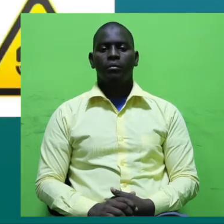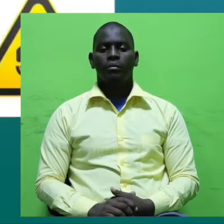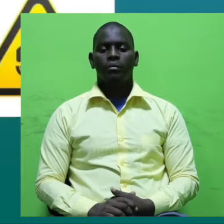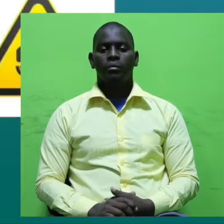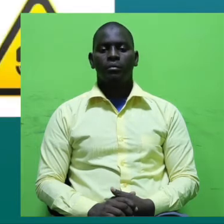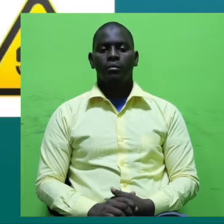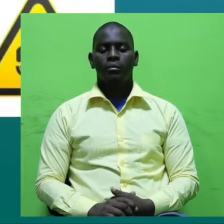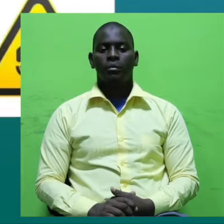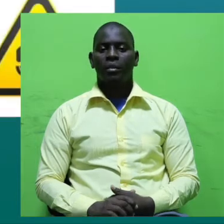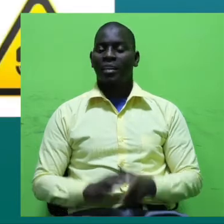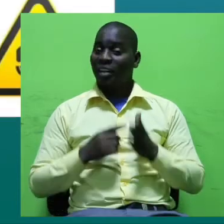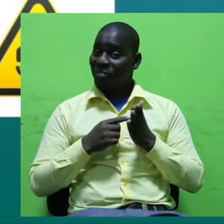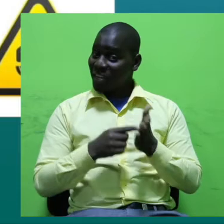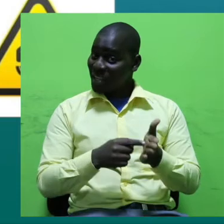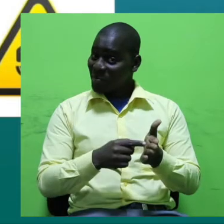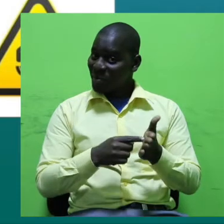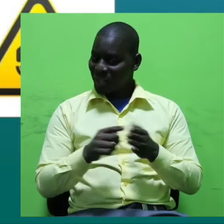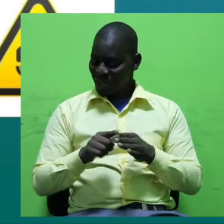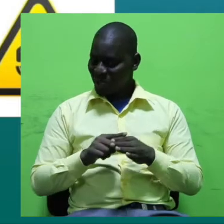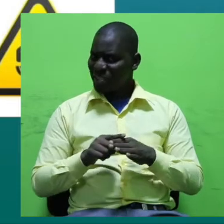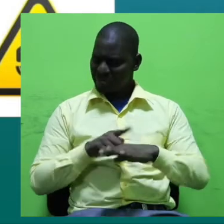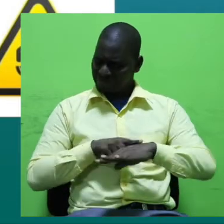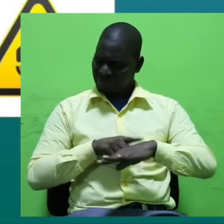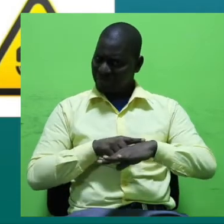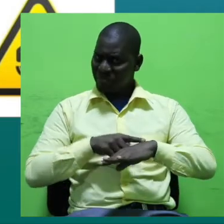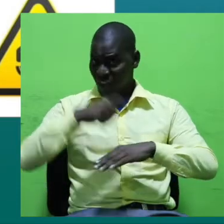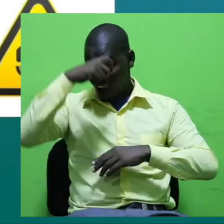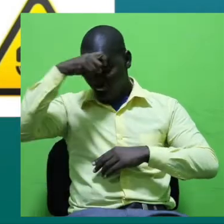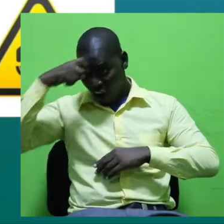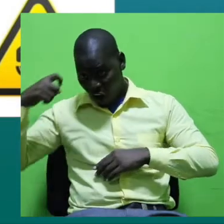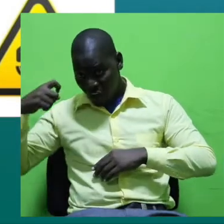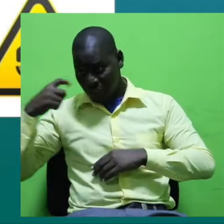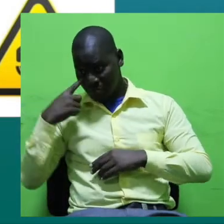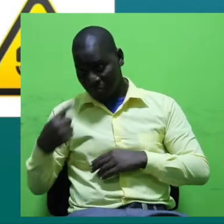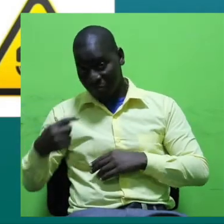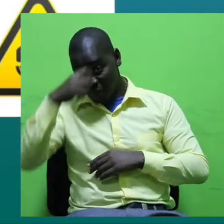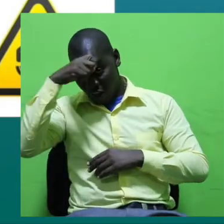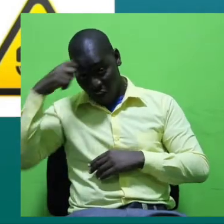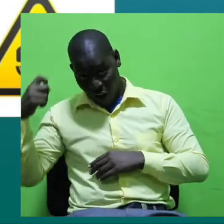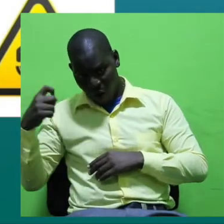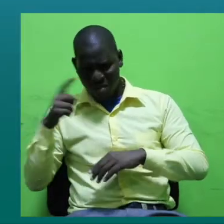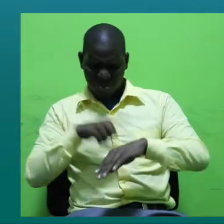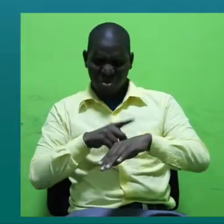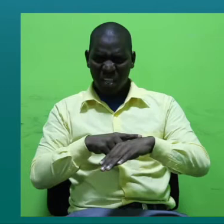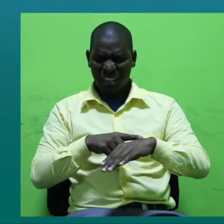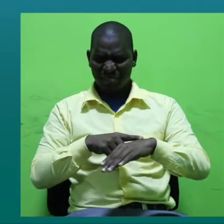tasting anything in the laboratory unless you are told to do so by the teacher or laboratory